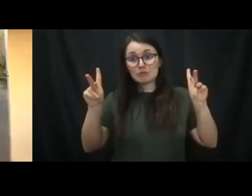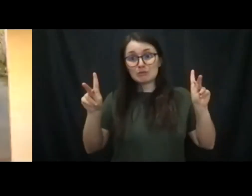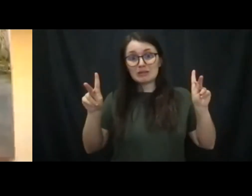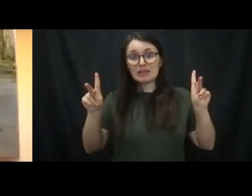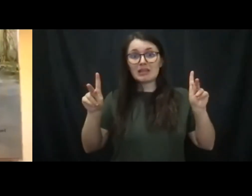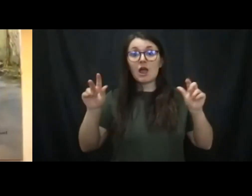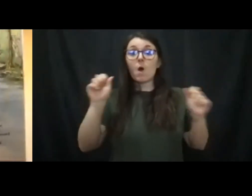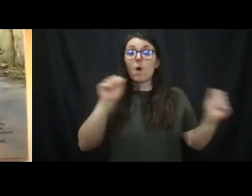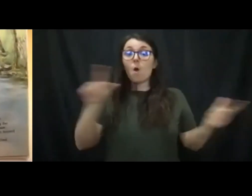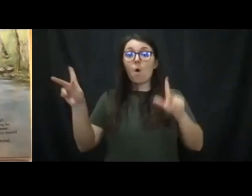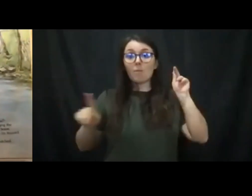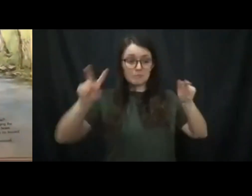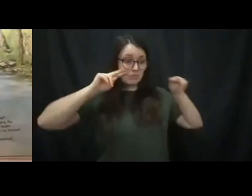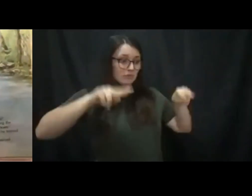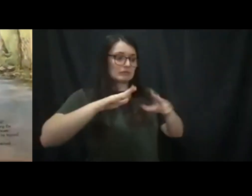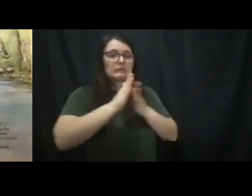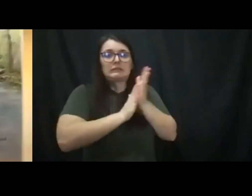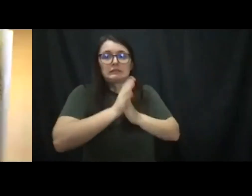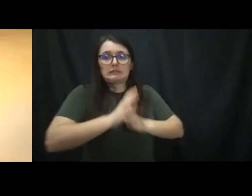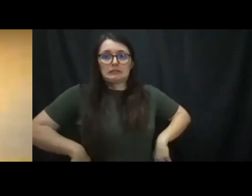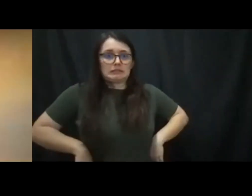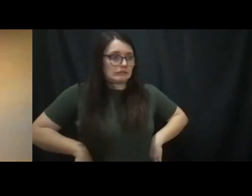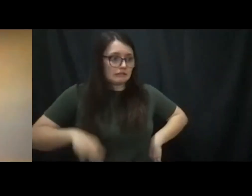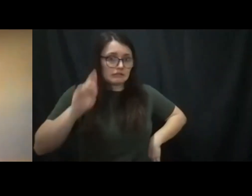Everyone watched nervously.